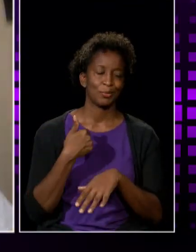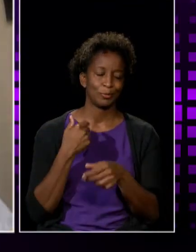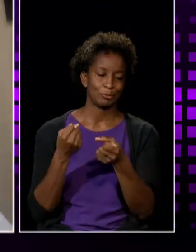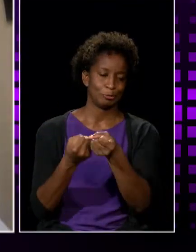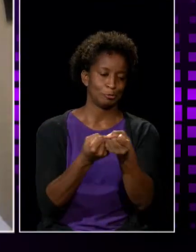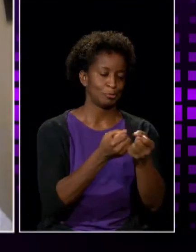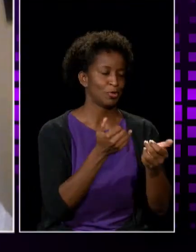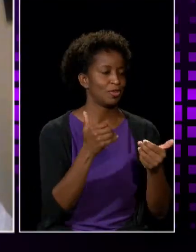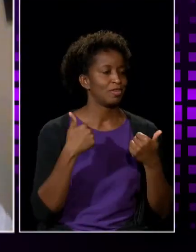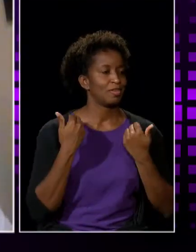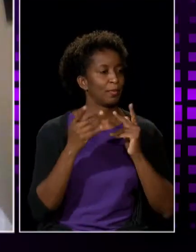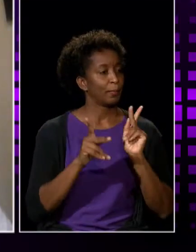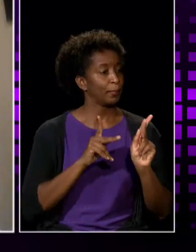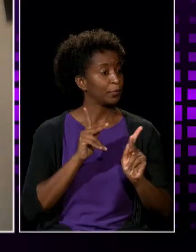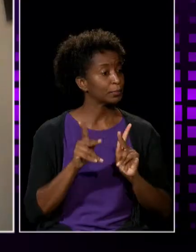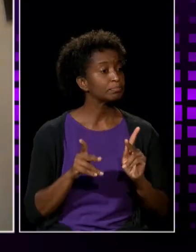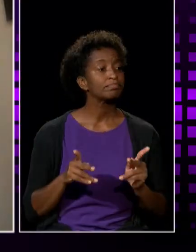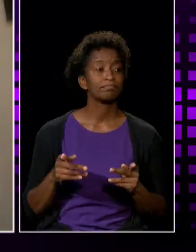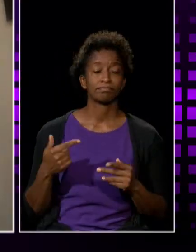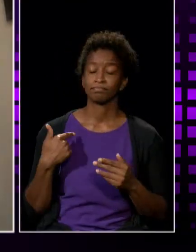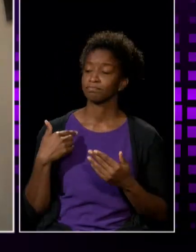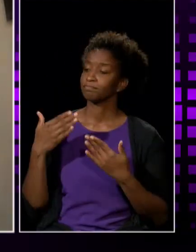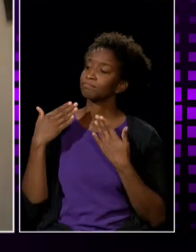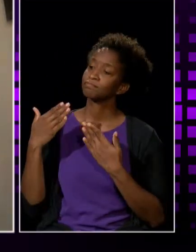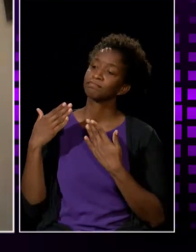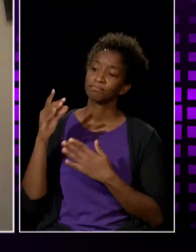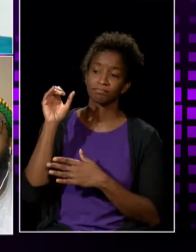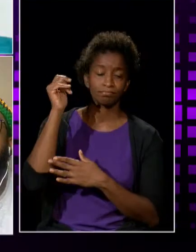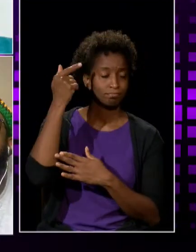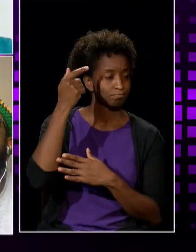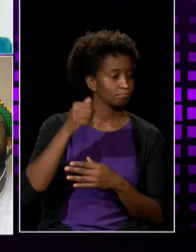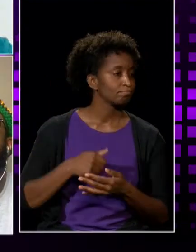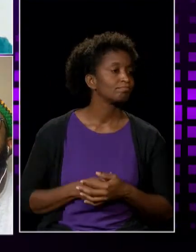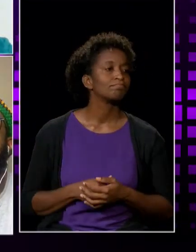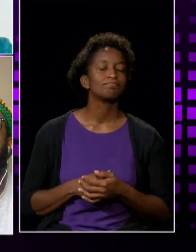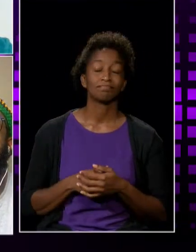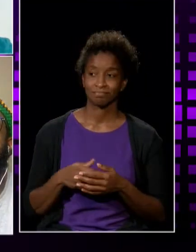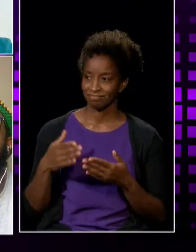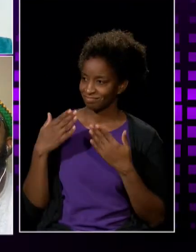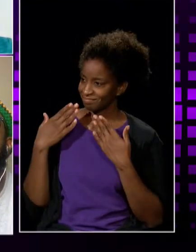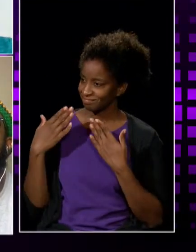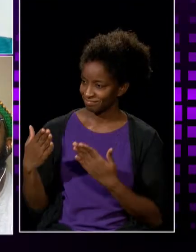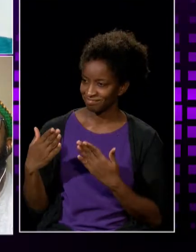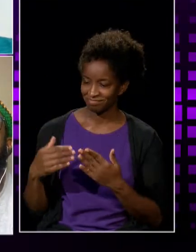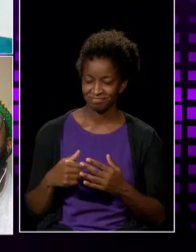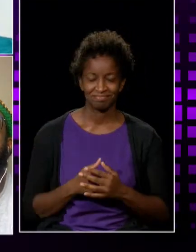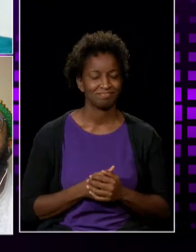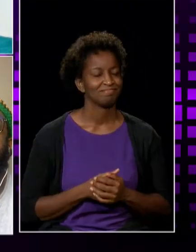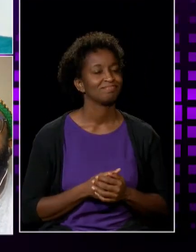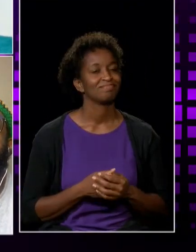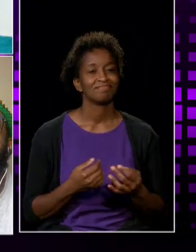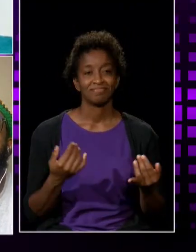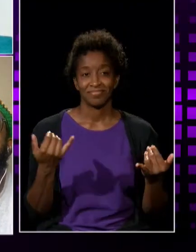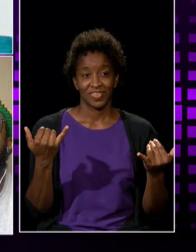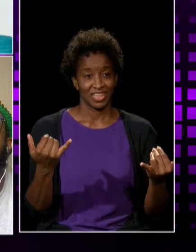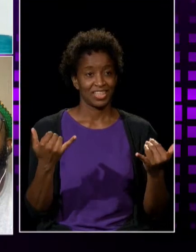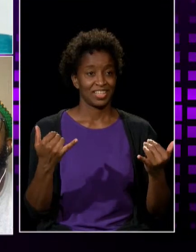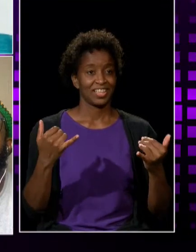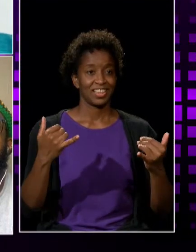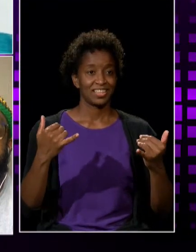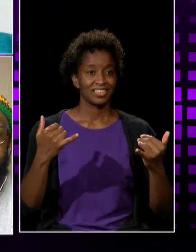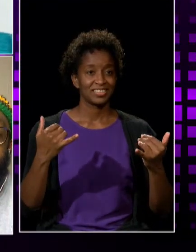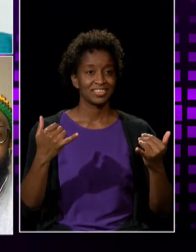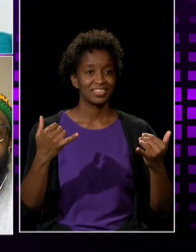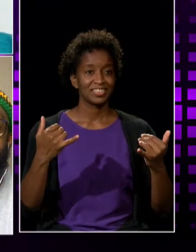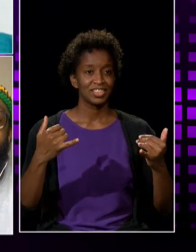development and tying the community and republicanism all in one. Yes, thank you. And this has been the Listen Up Okera show brought to you by the Division